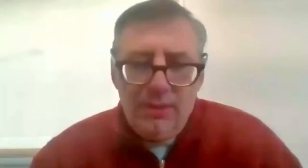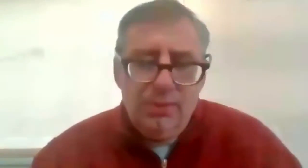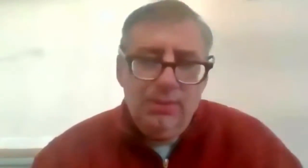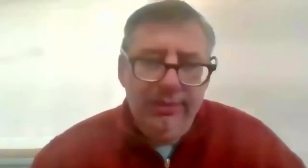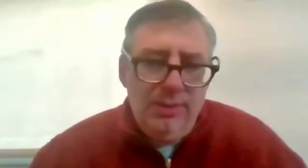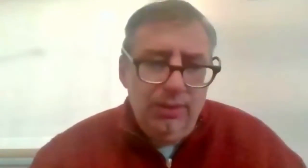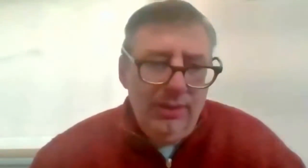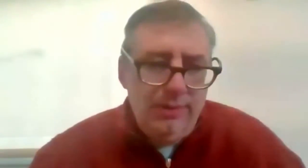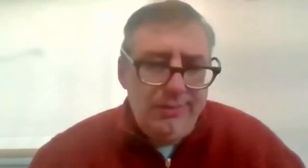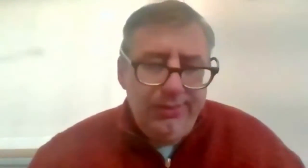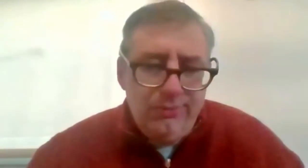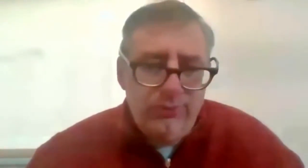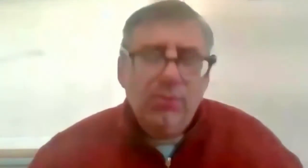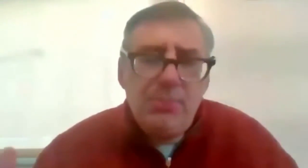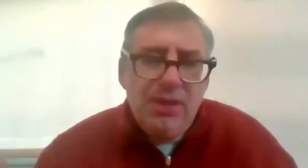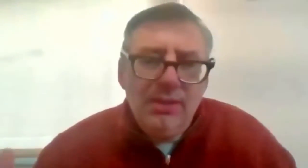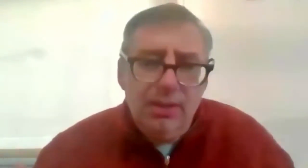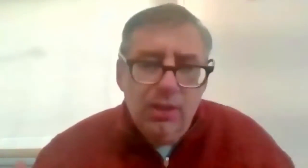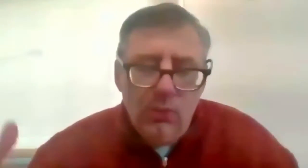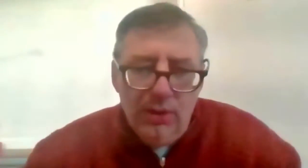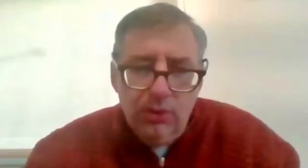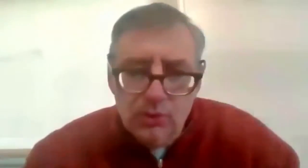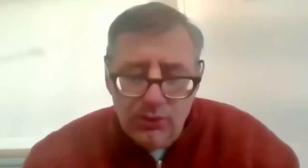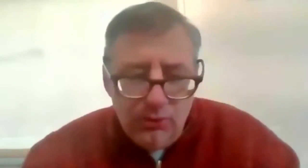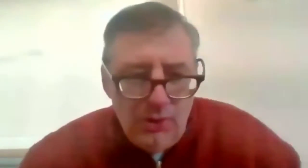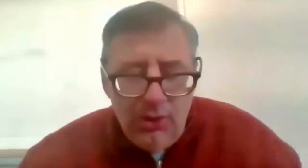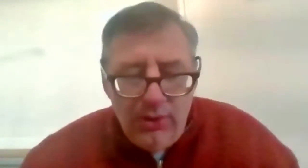the first instance because